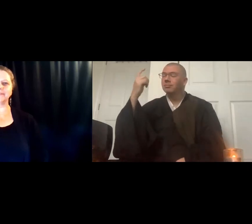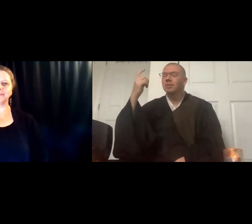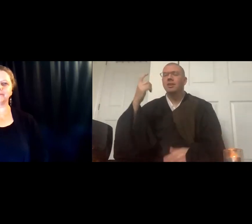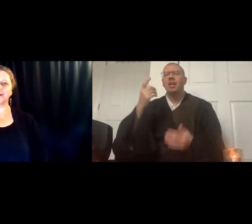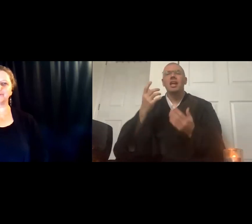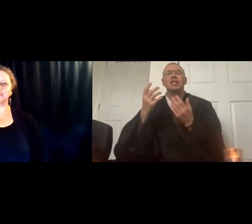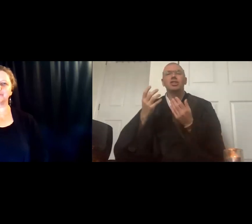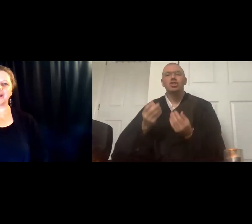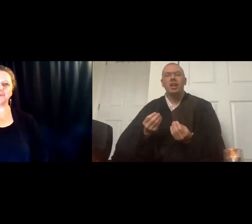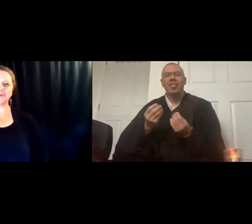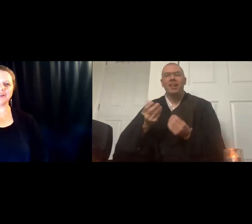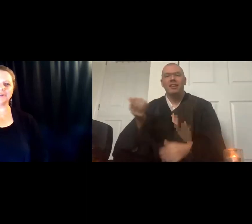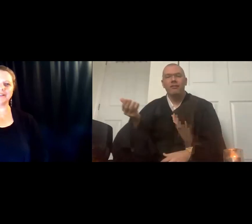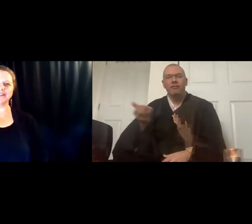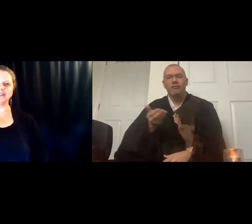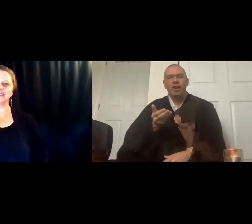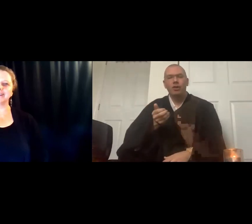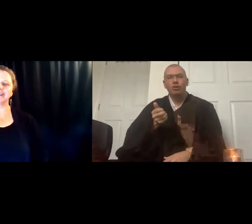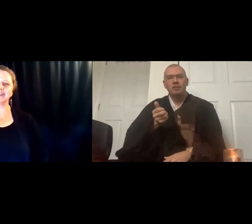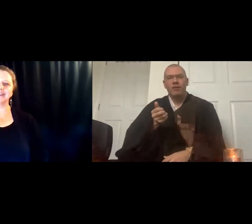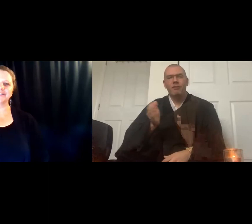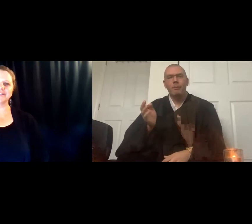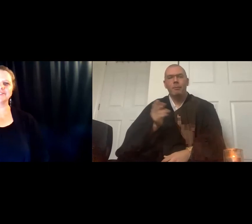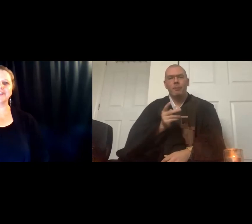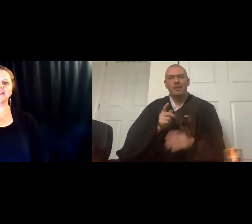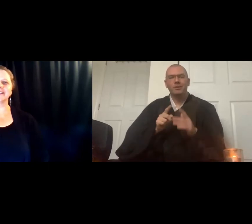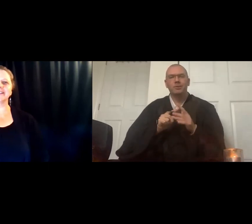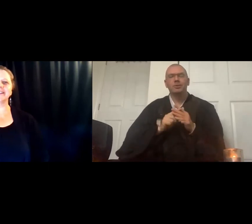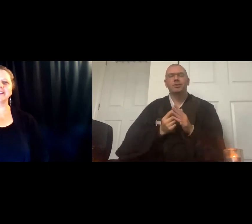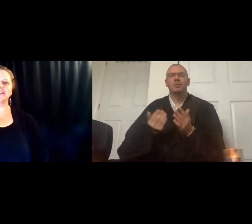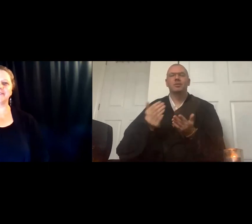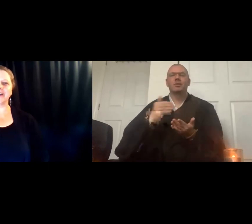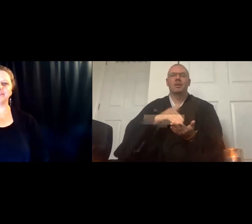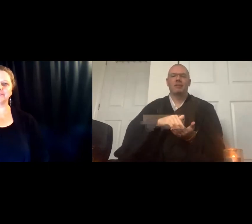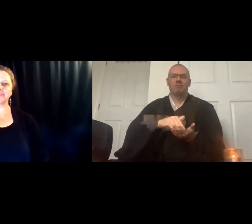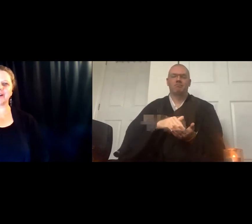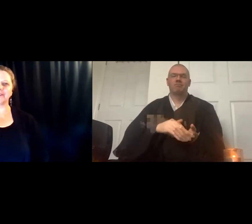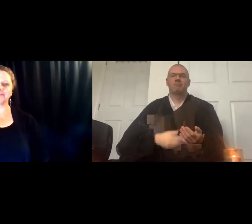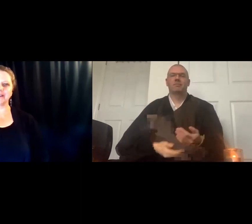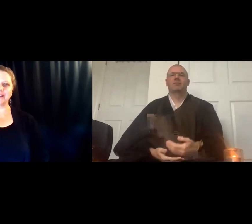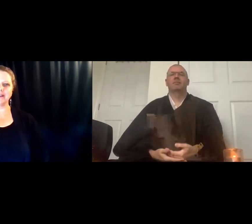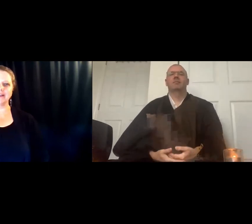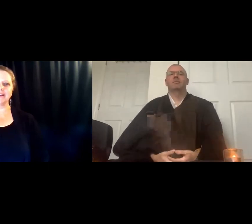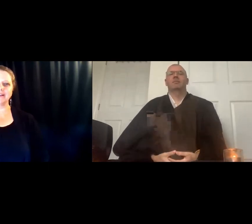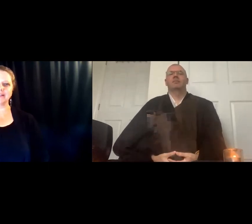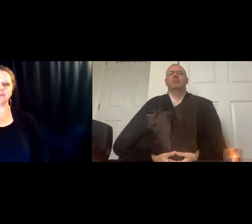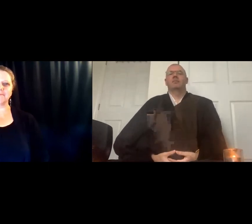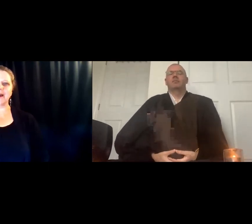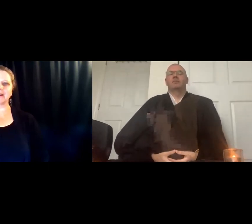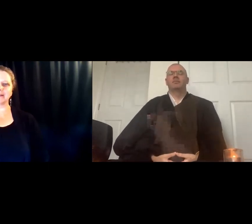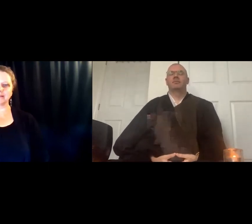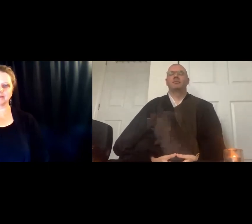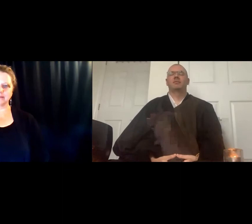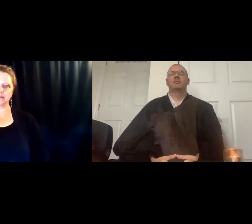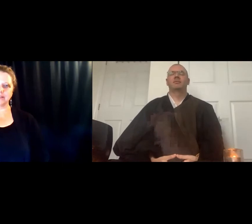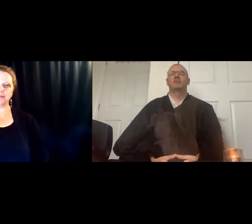Again, if you found your mind wandering, just gently invite yourself to come